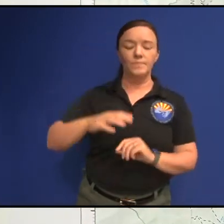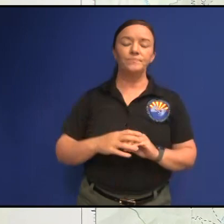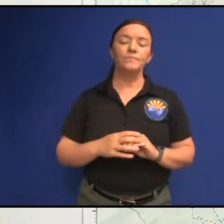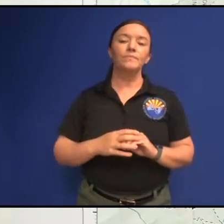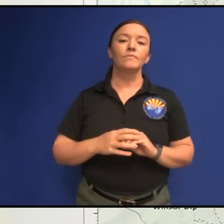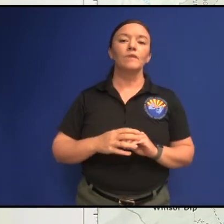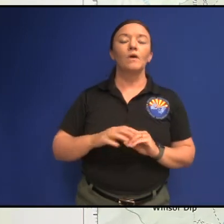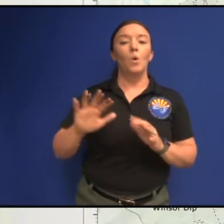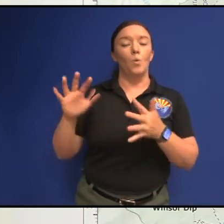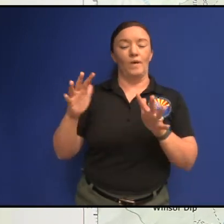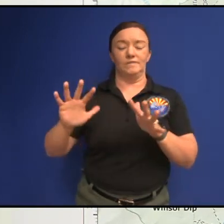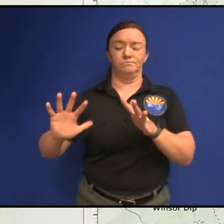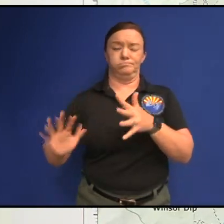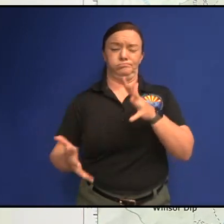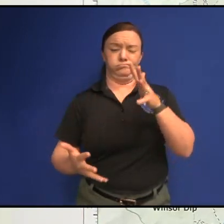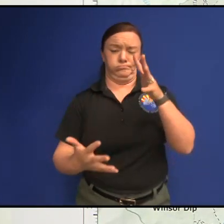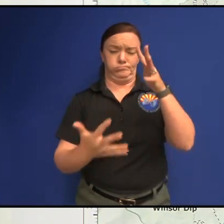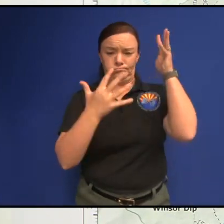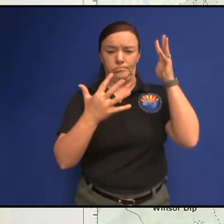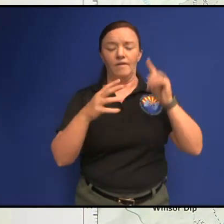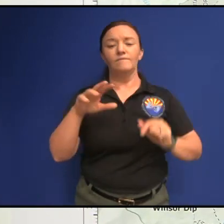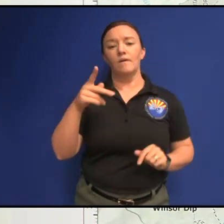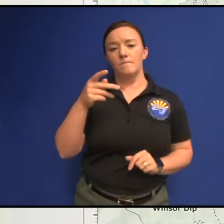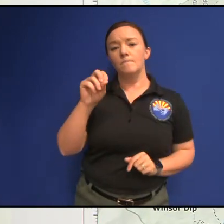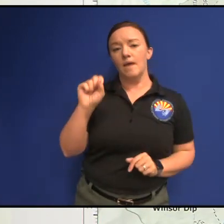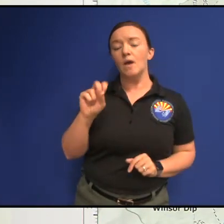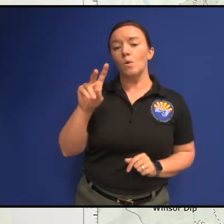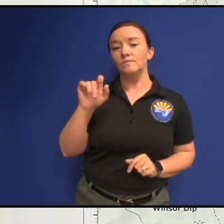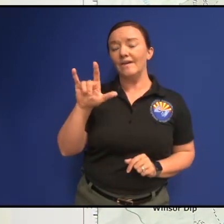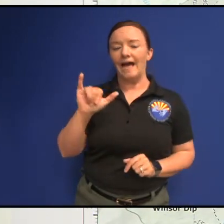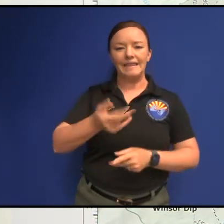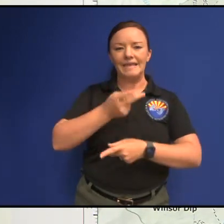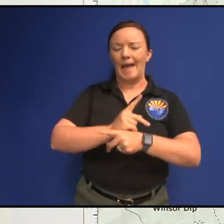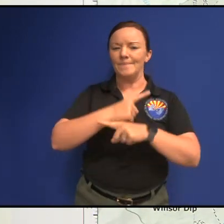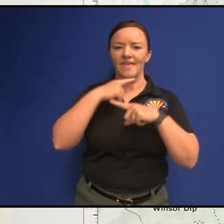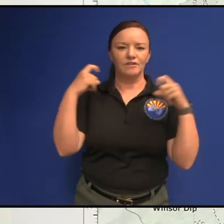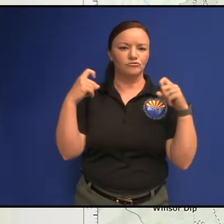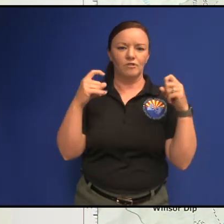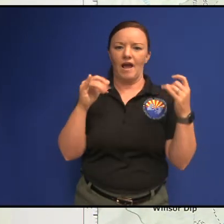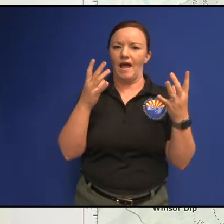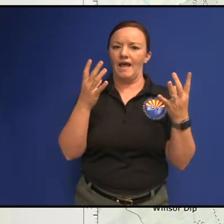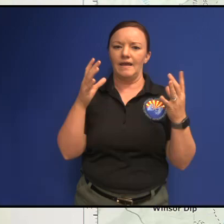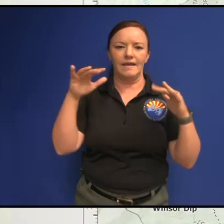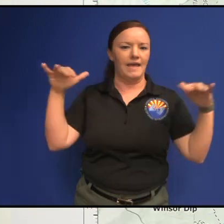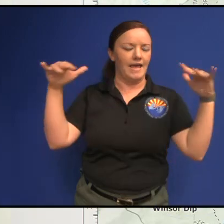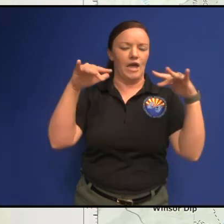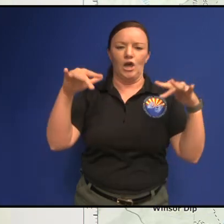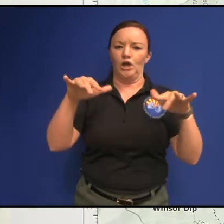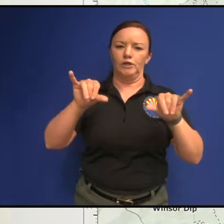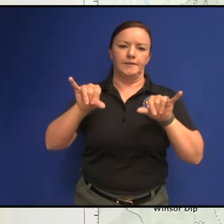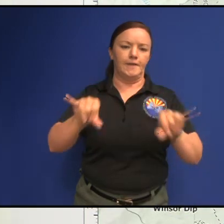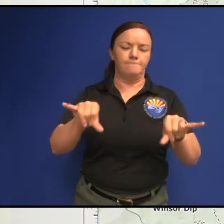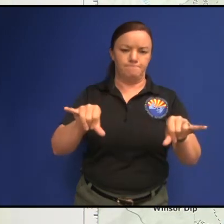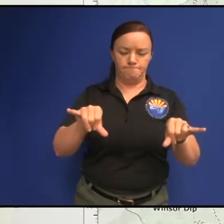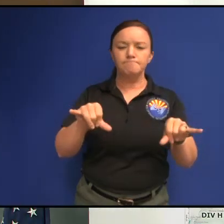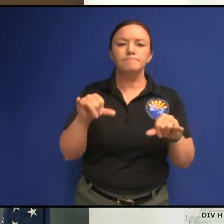Valley all night long, been keeping dry air in place, and so we've had low relative humidities most of the night and into the